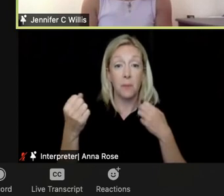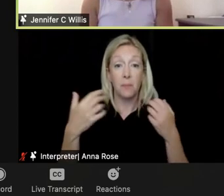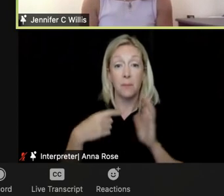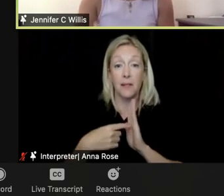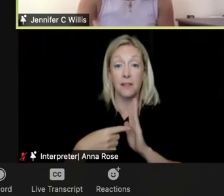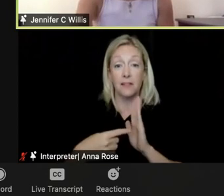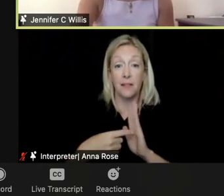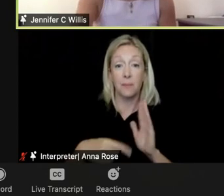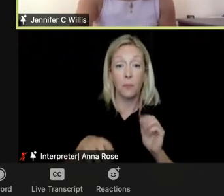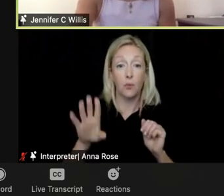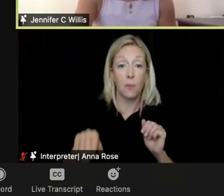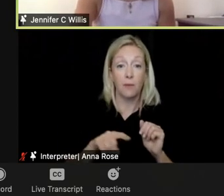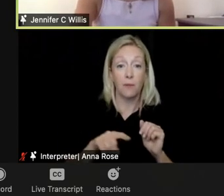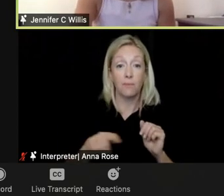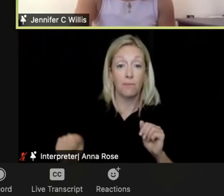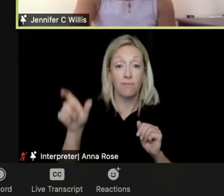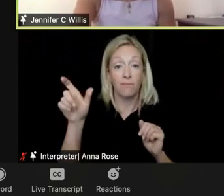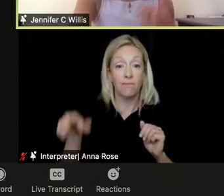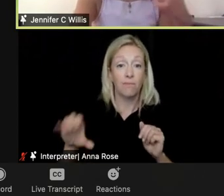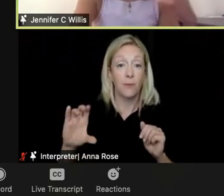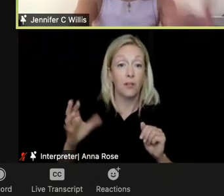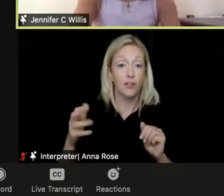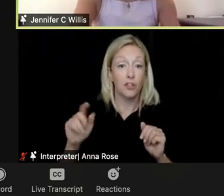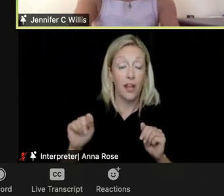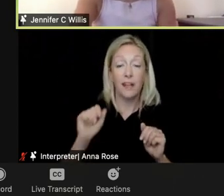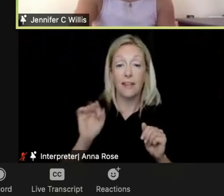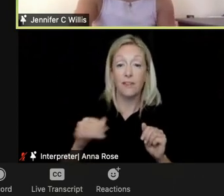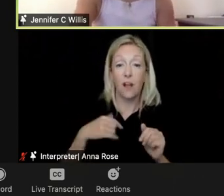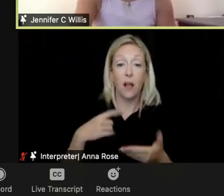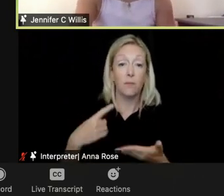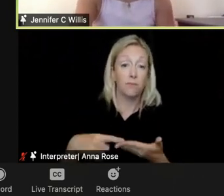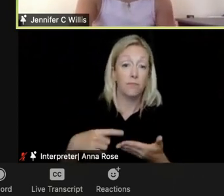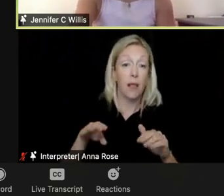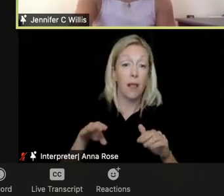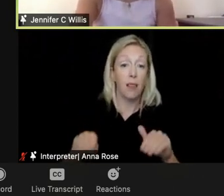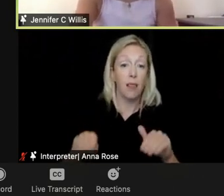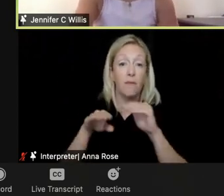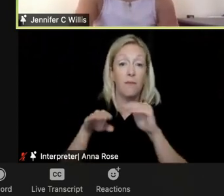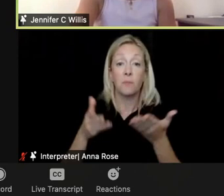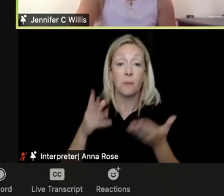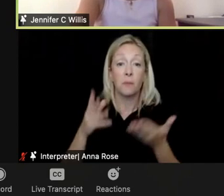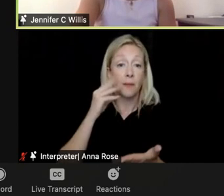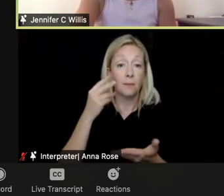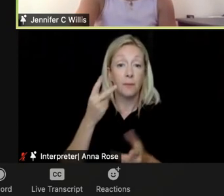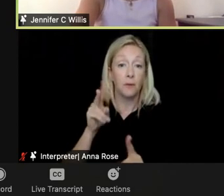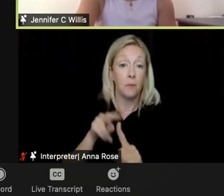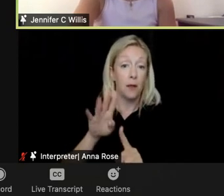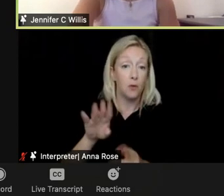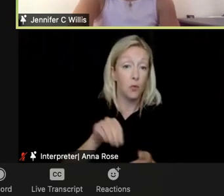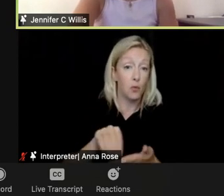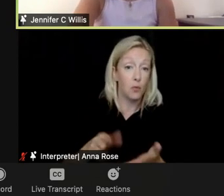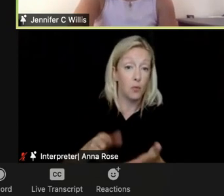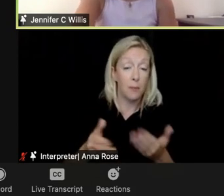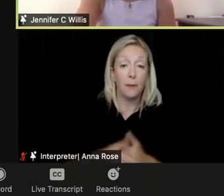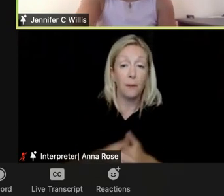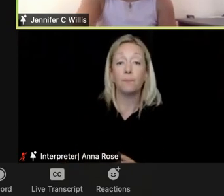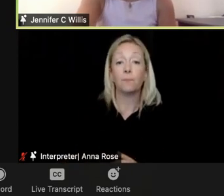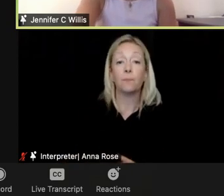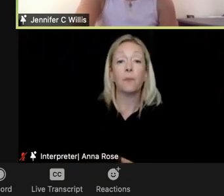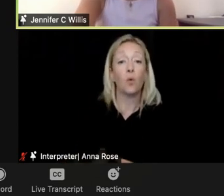through some of these levels and things that you have come across with your students that you have used this with. There are 7 levels